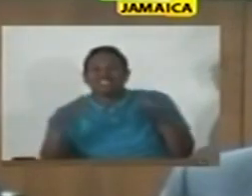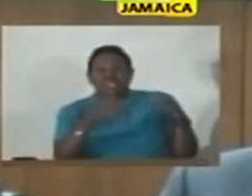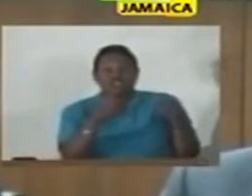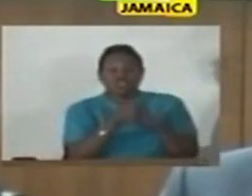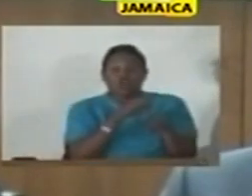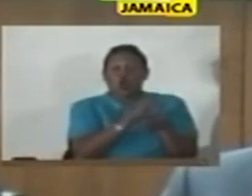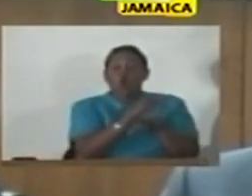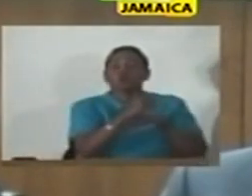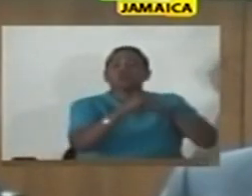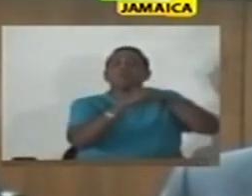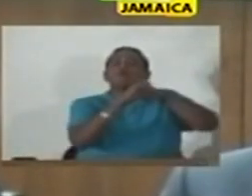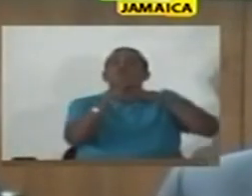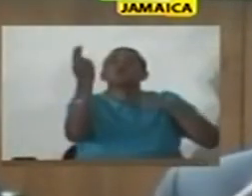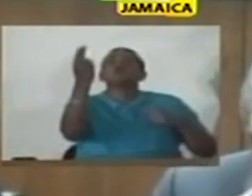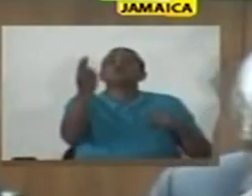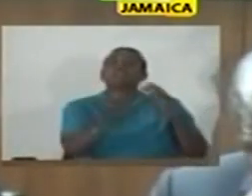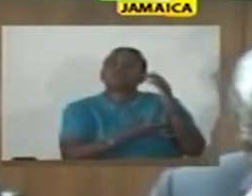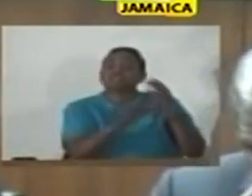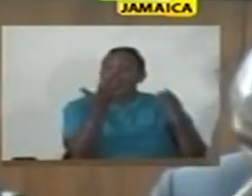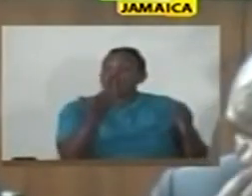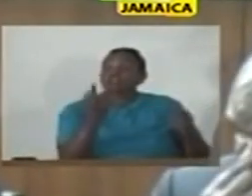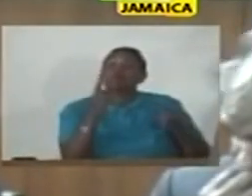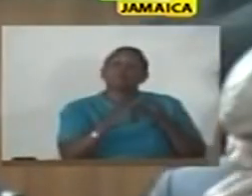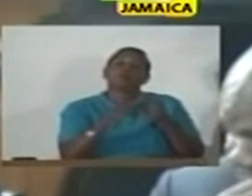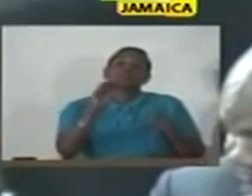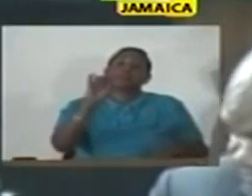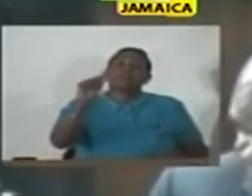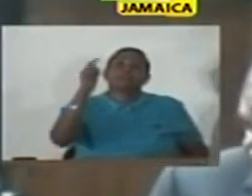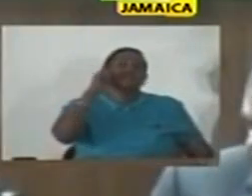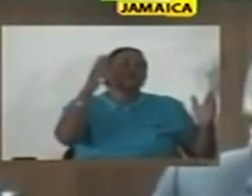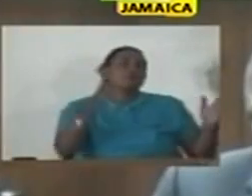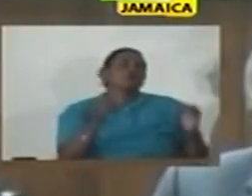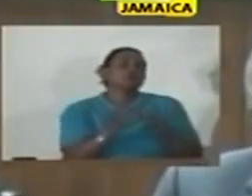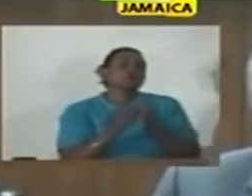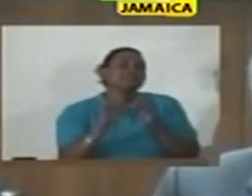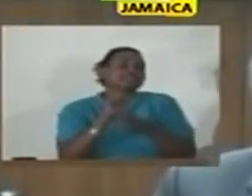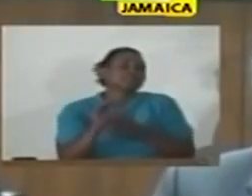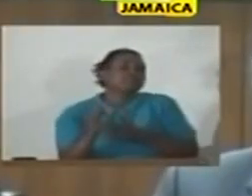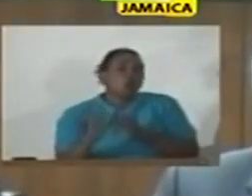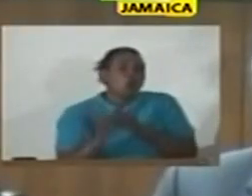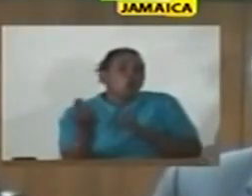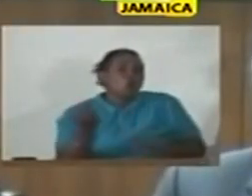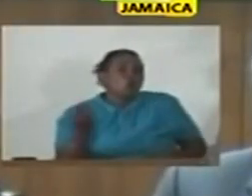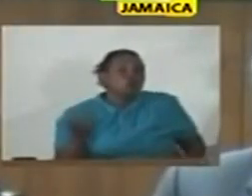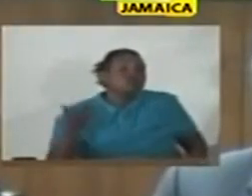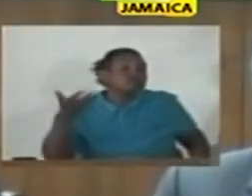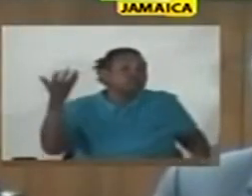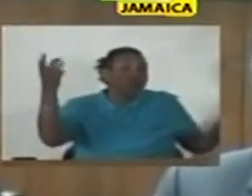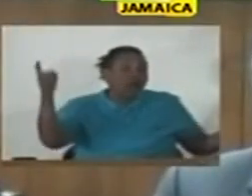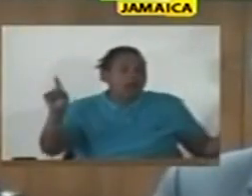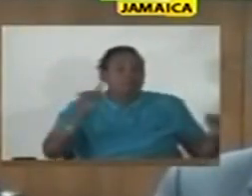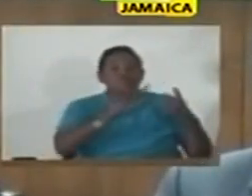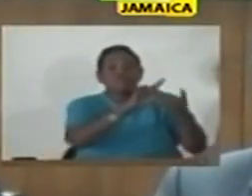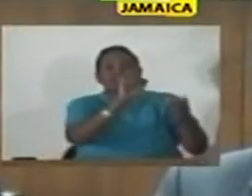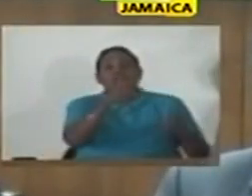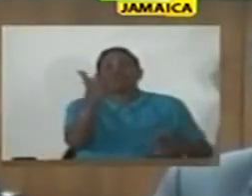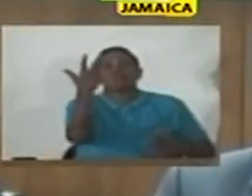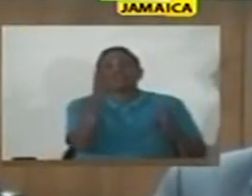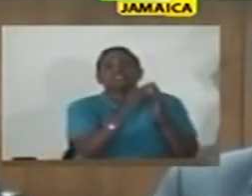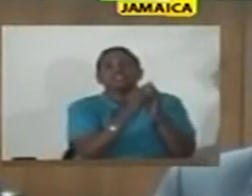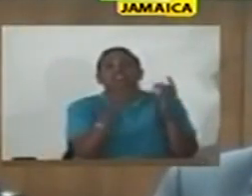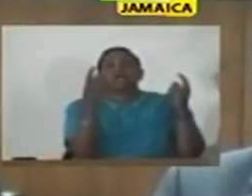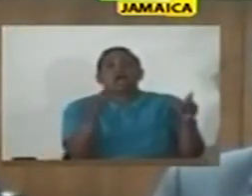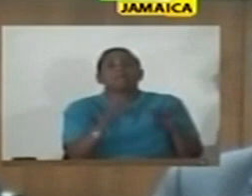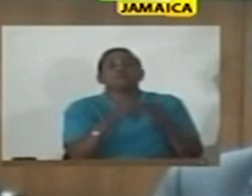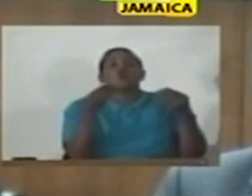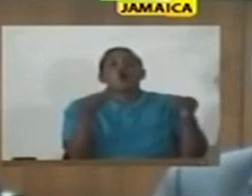is promoting the use of technology and media for persons with disabilities. In that regard, 3 sessions were held with the Office